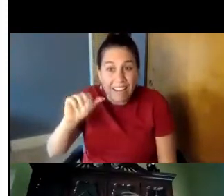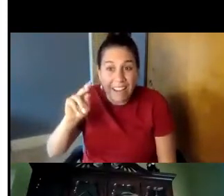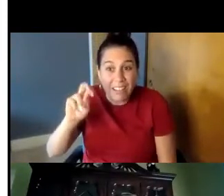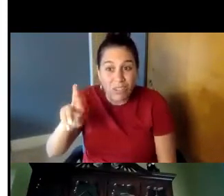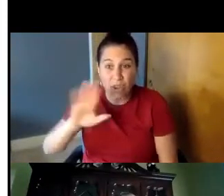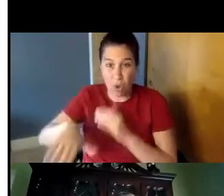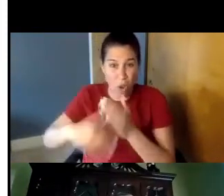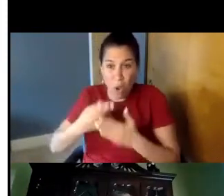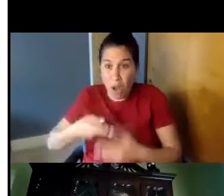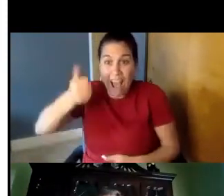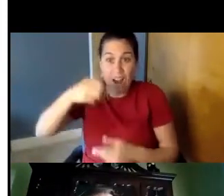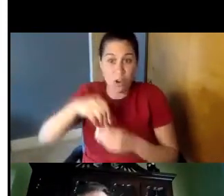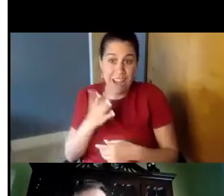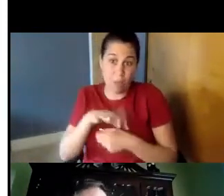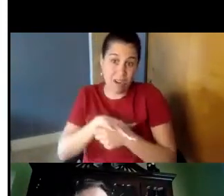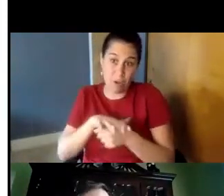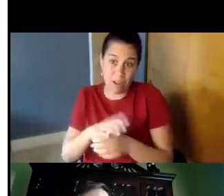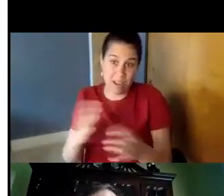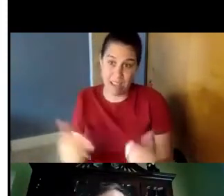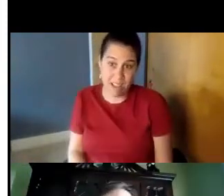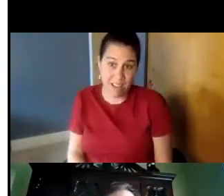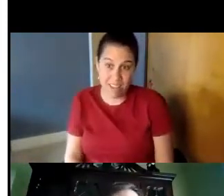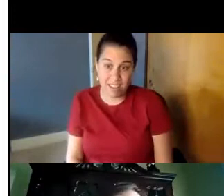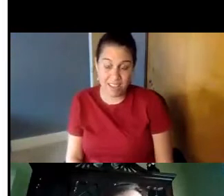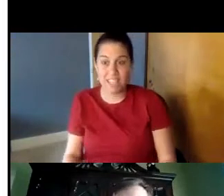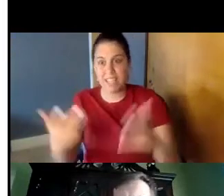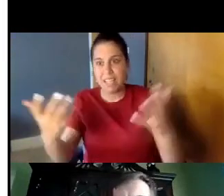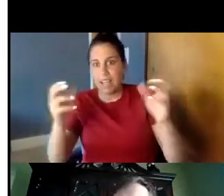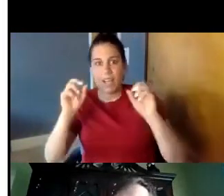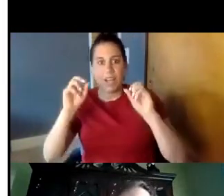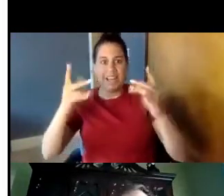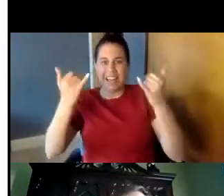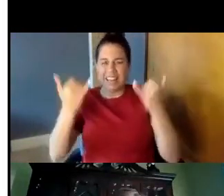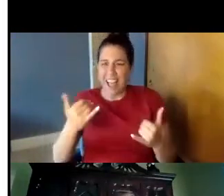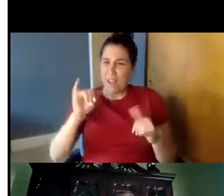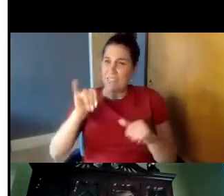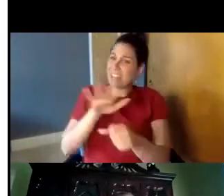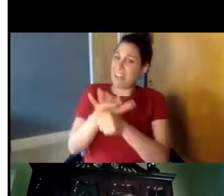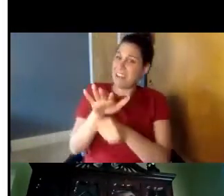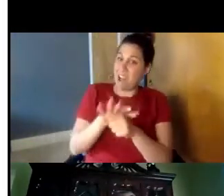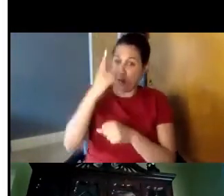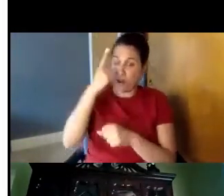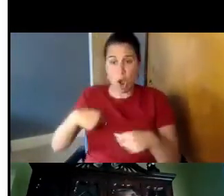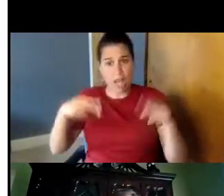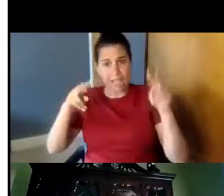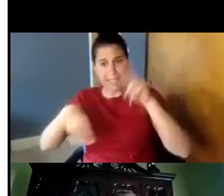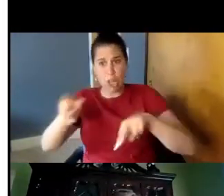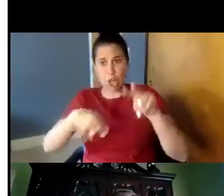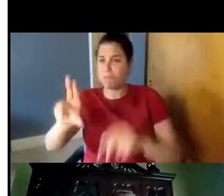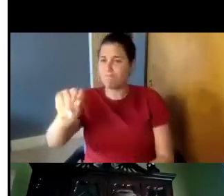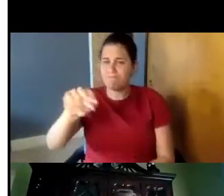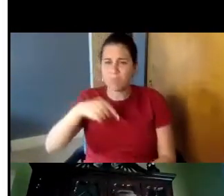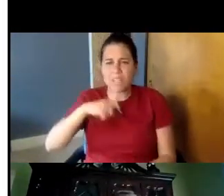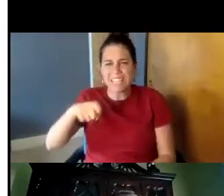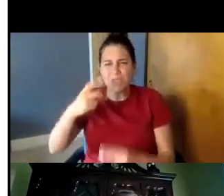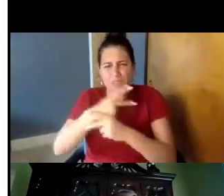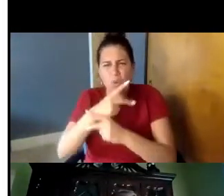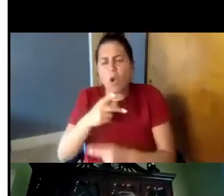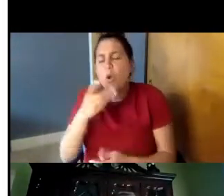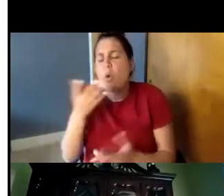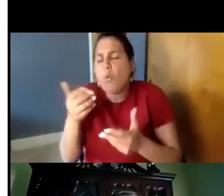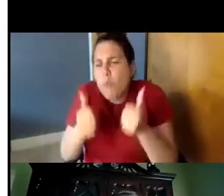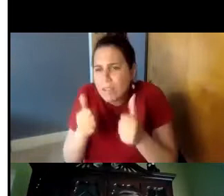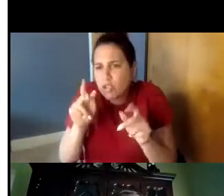But again, you can't stop at just that high level. You have to think about what communities, what people are bearing the burden of cancer